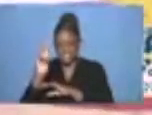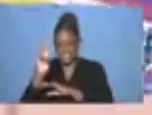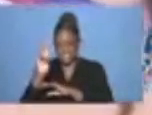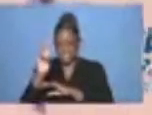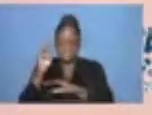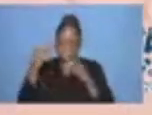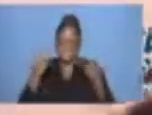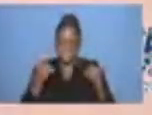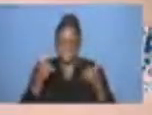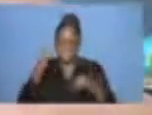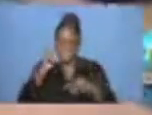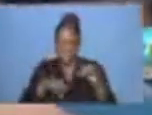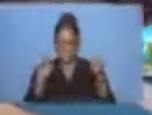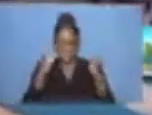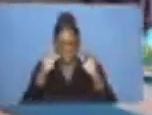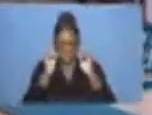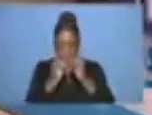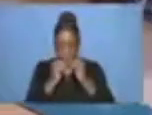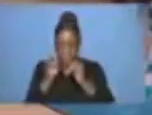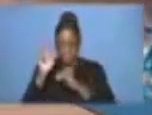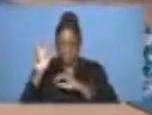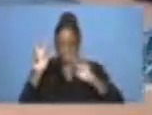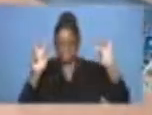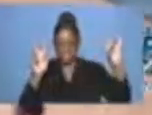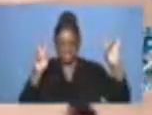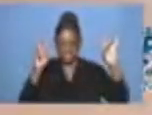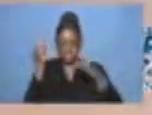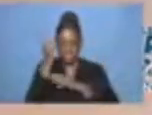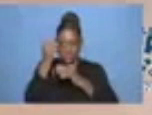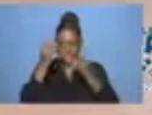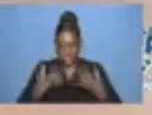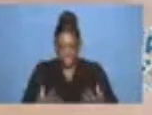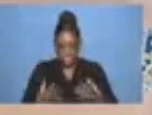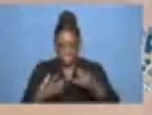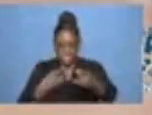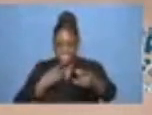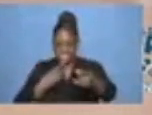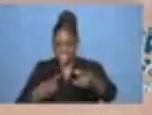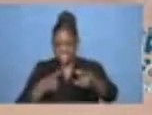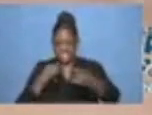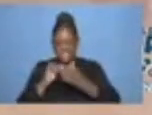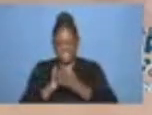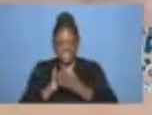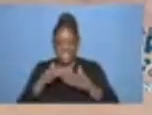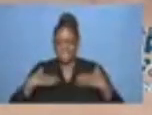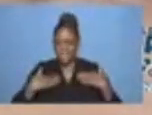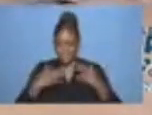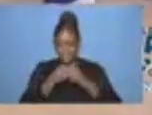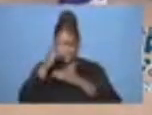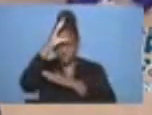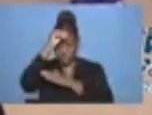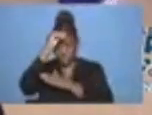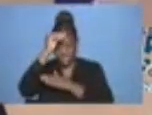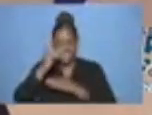from the World Cup qualifiers with a 3-7 win-loss record. I can't say enough how happy I am with these guys. They gave